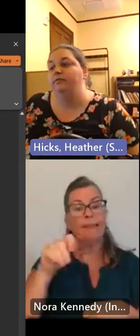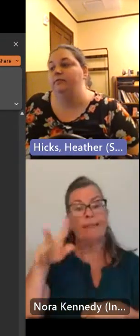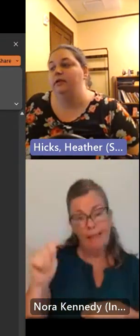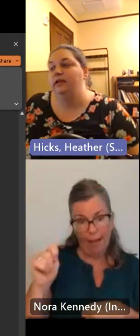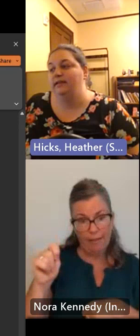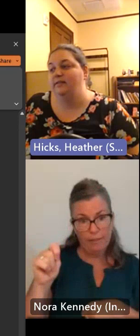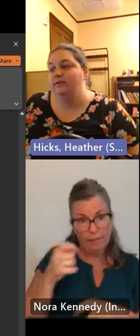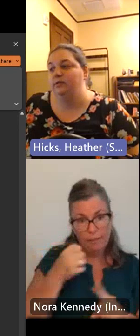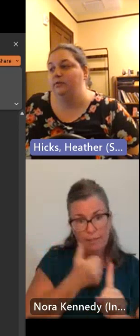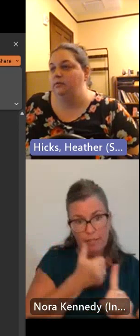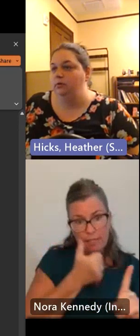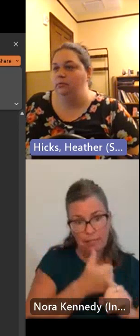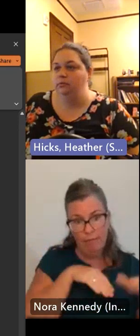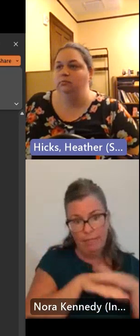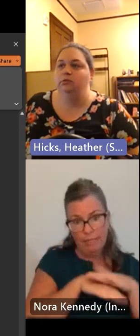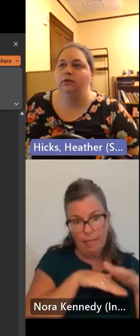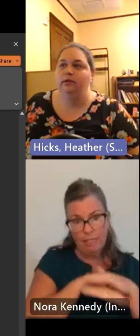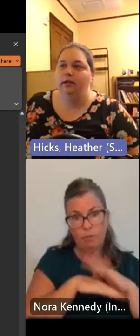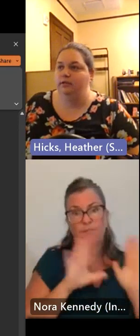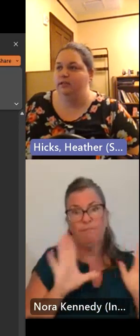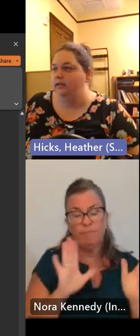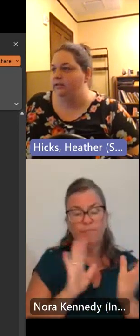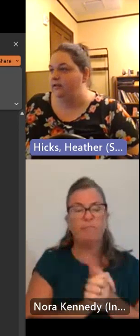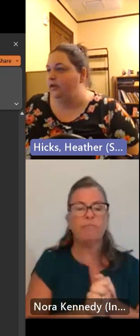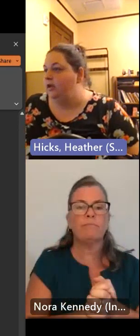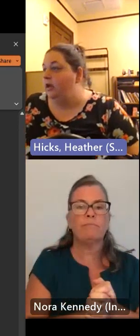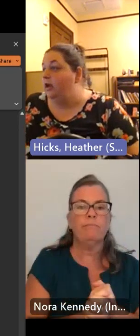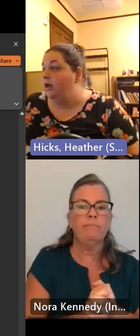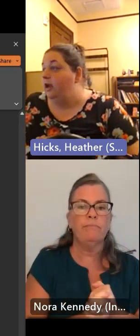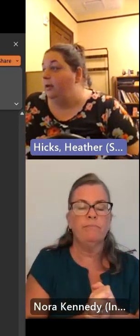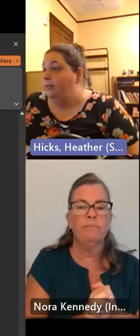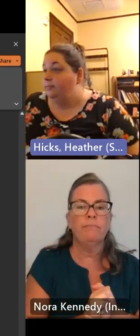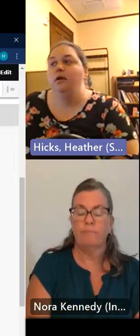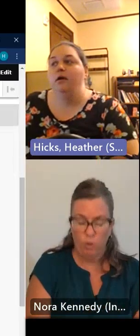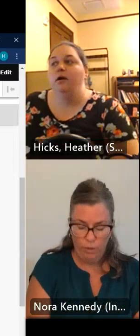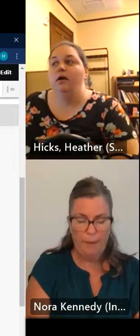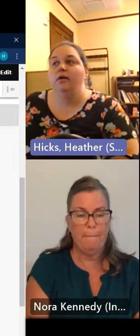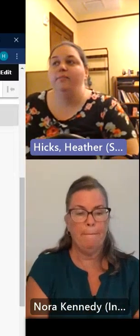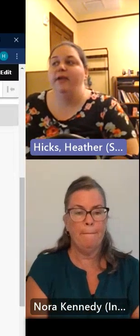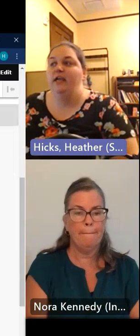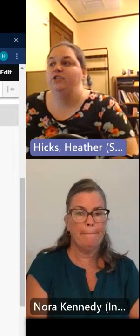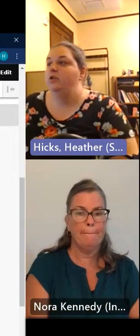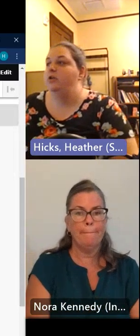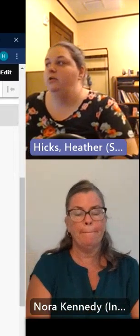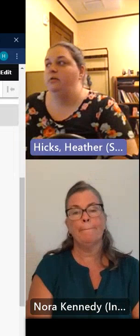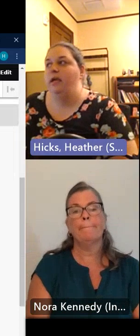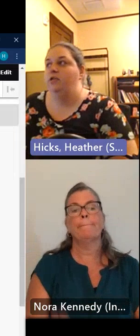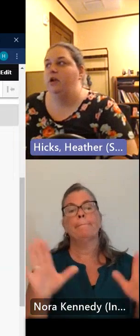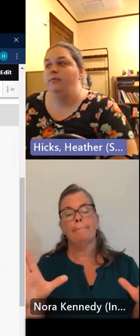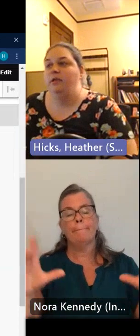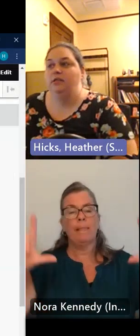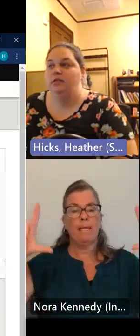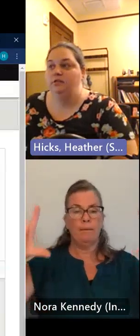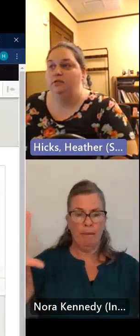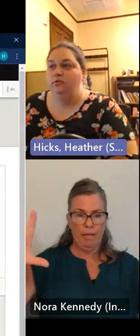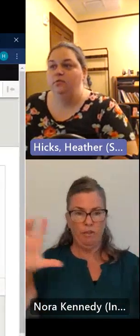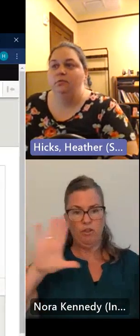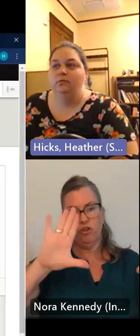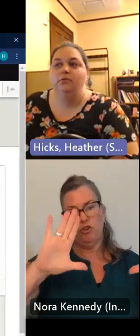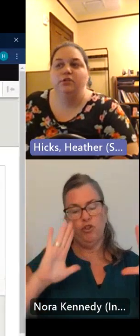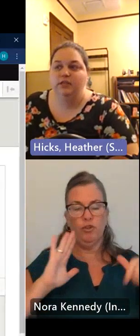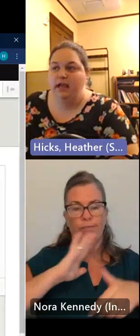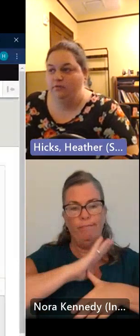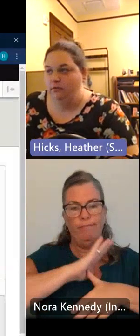itself accessible? Woo, sorry, that was not necessary. On a page, your main job is to